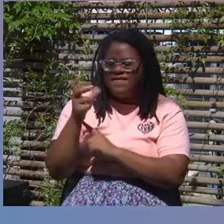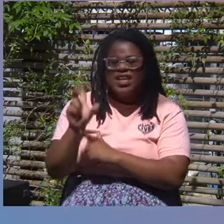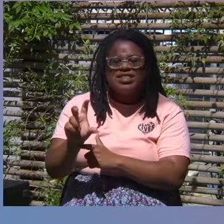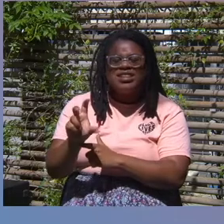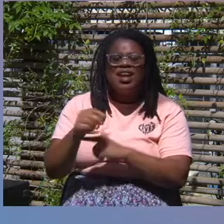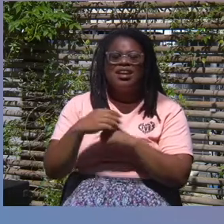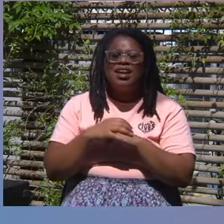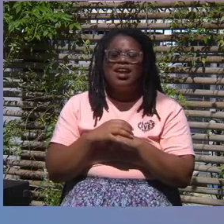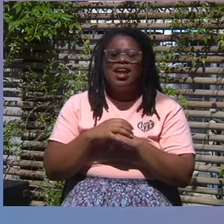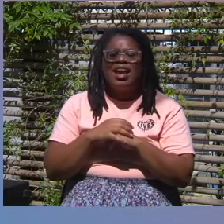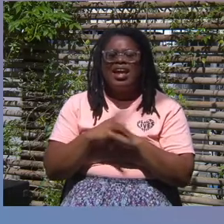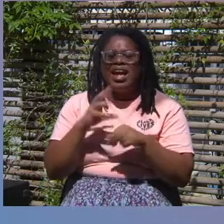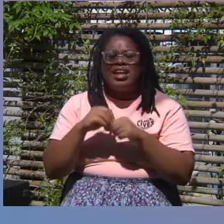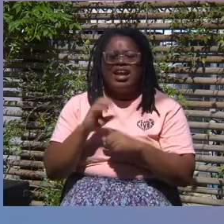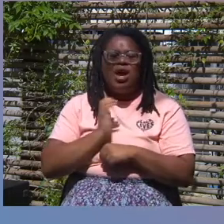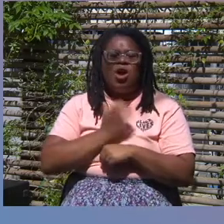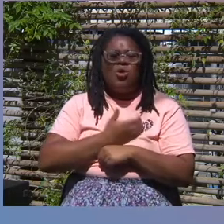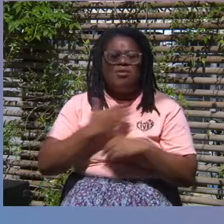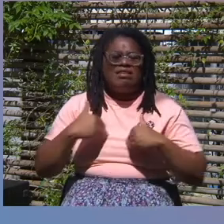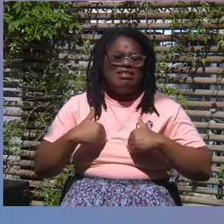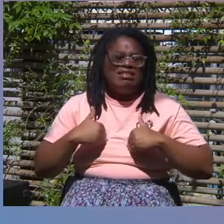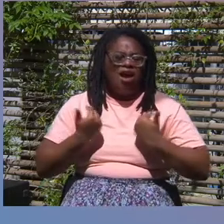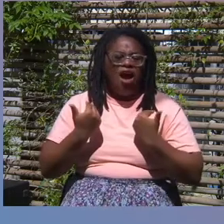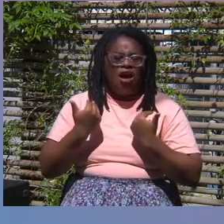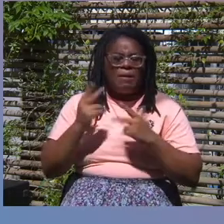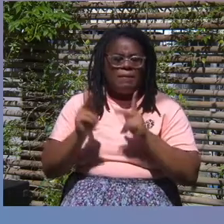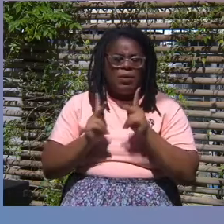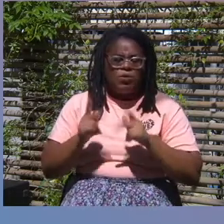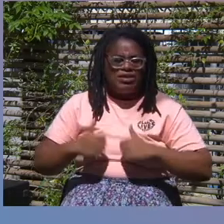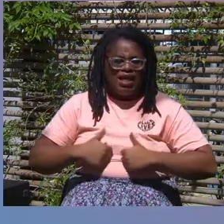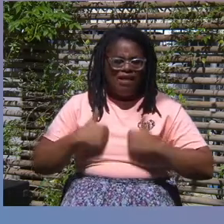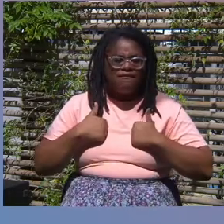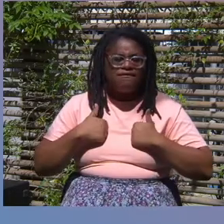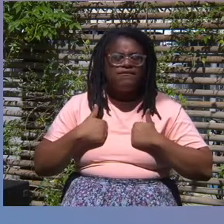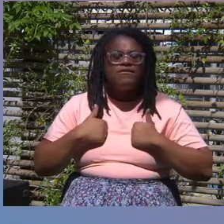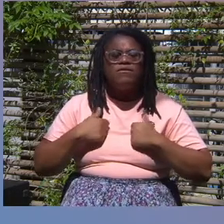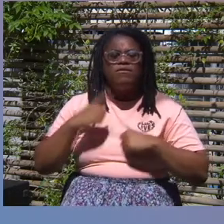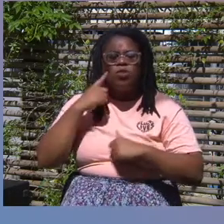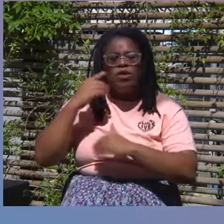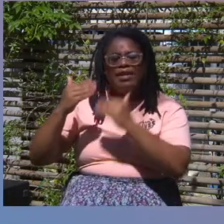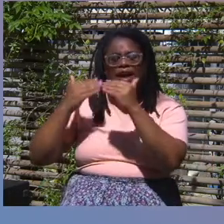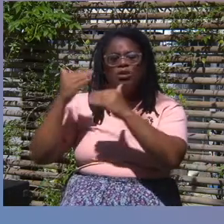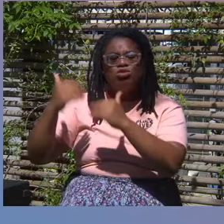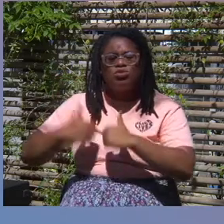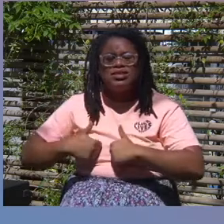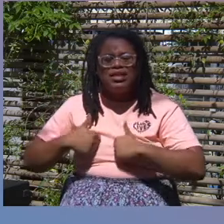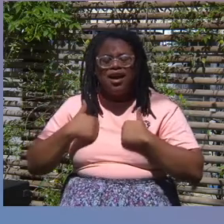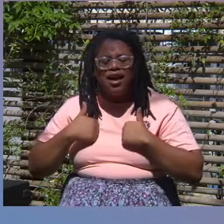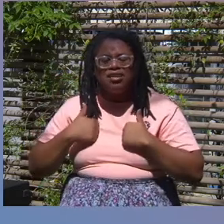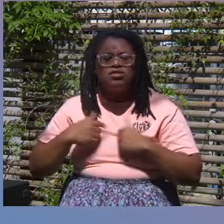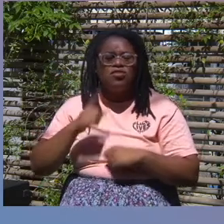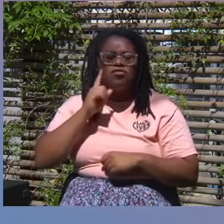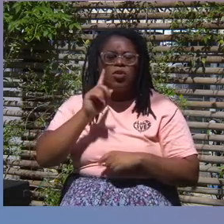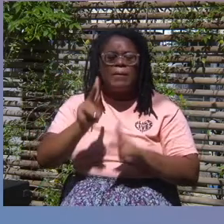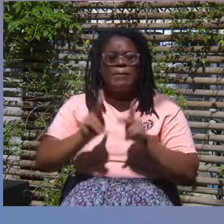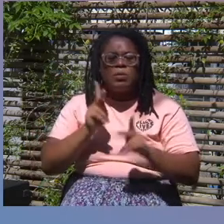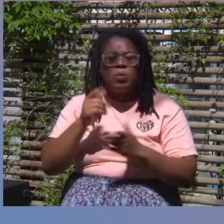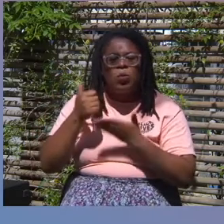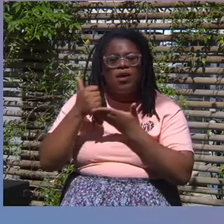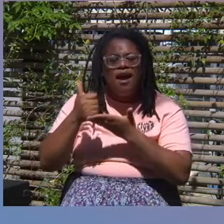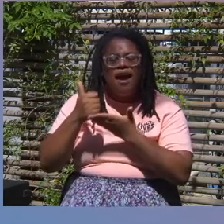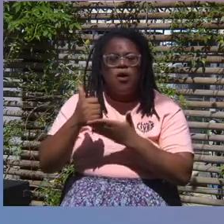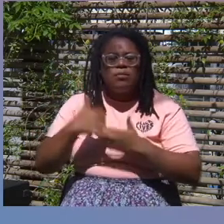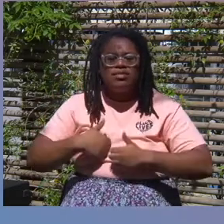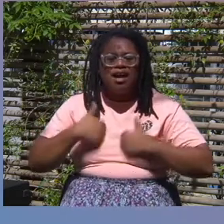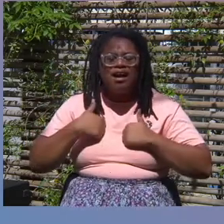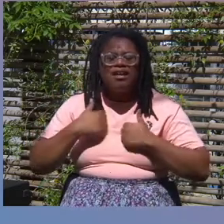invested in our young people's lives, our elders' lives, our people that need help